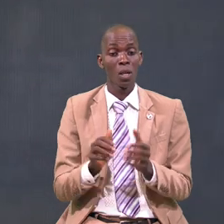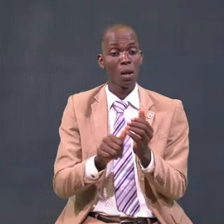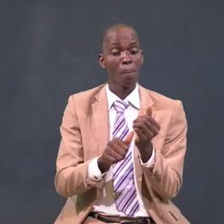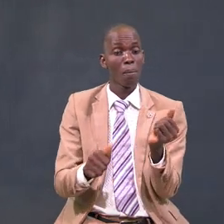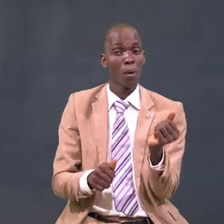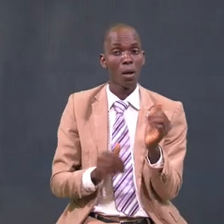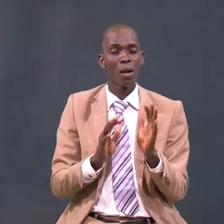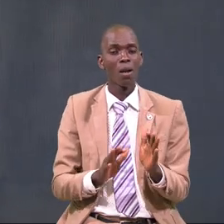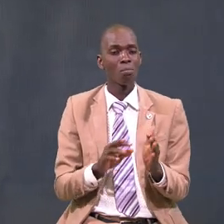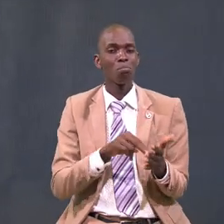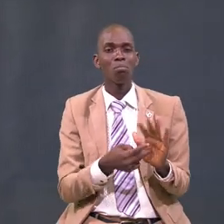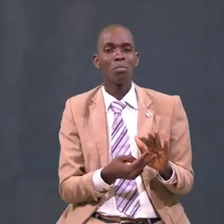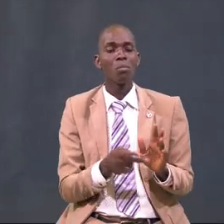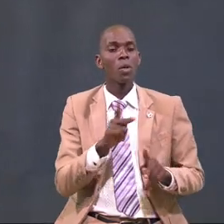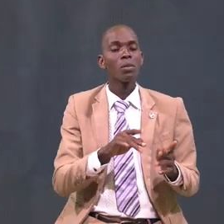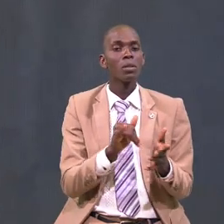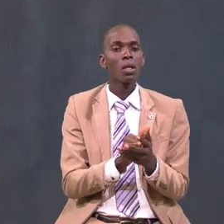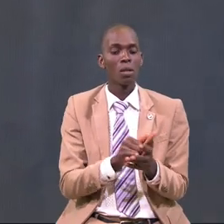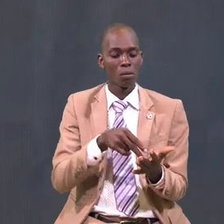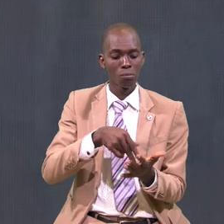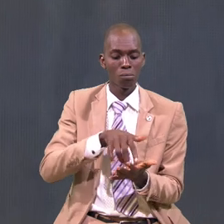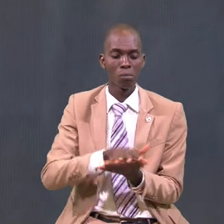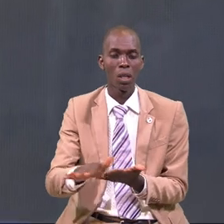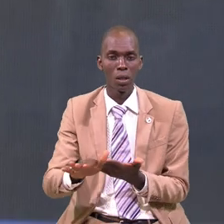Backsliders are the people that slide back.